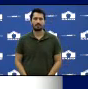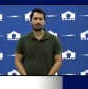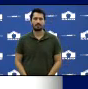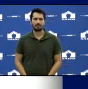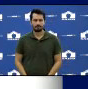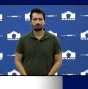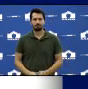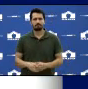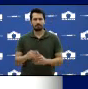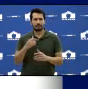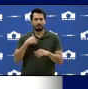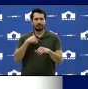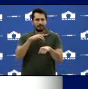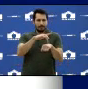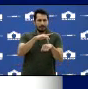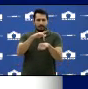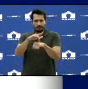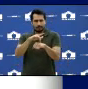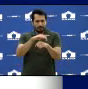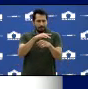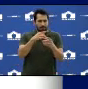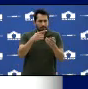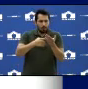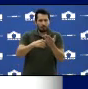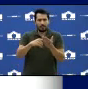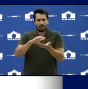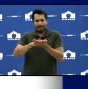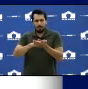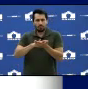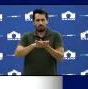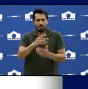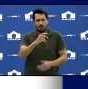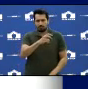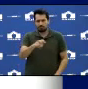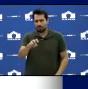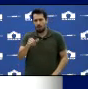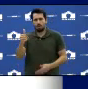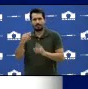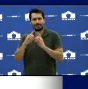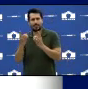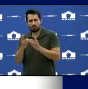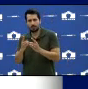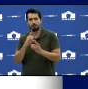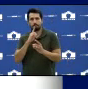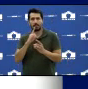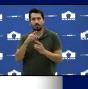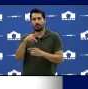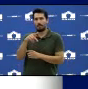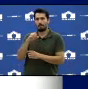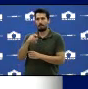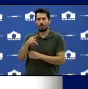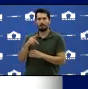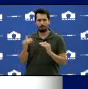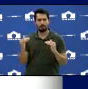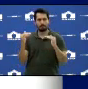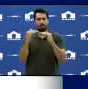So I touched on a few of the campuses. Here are the campuses that are moving from one district to another, again, to align the feeder pattern